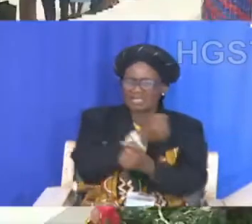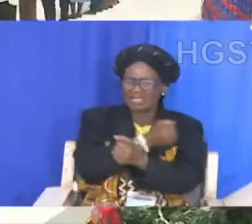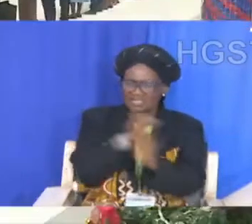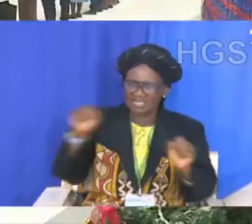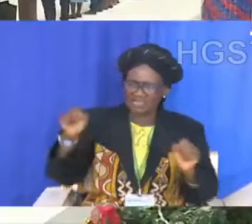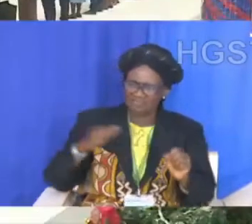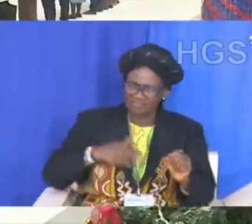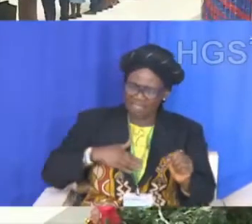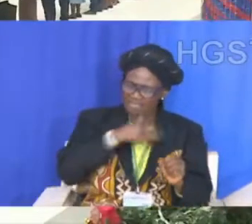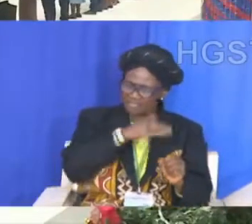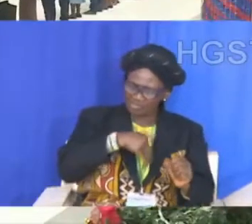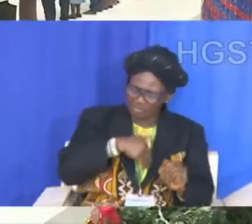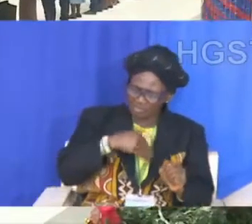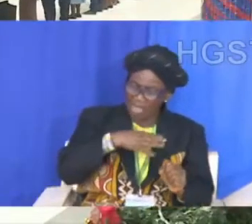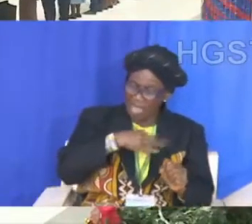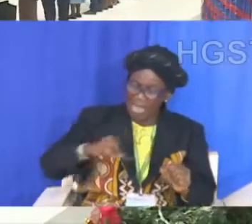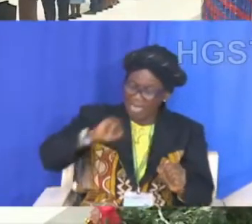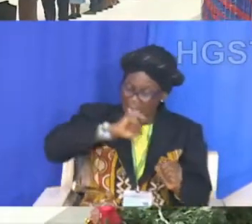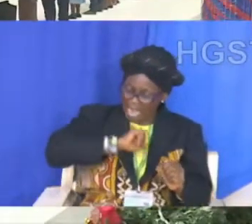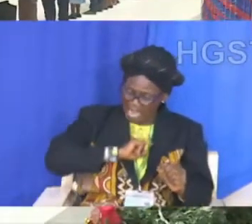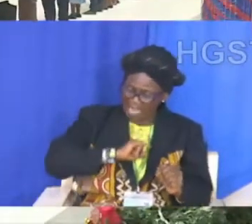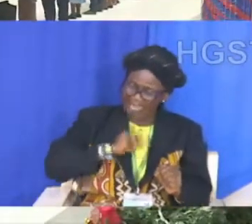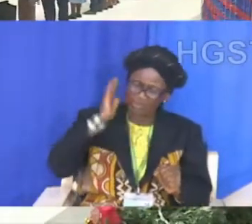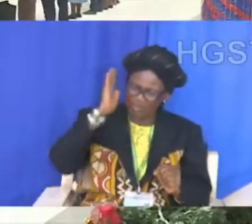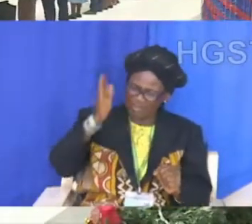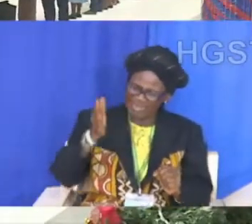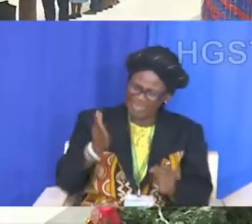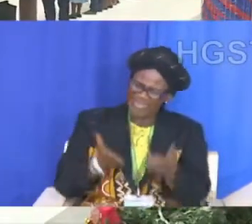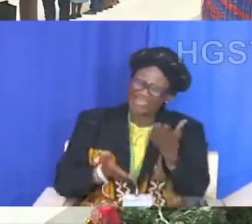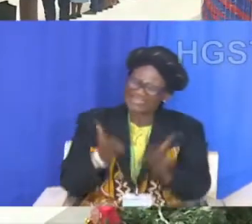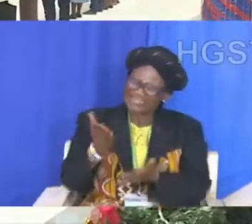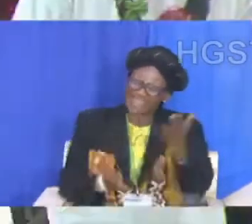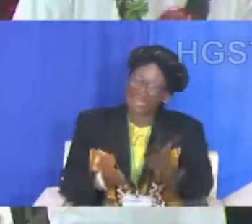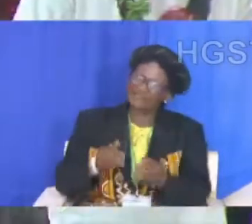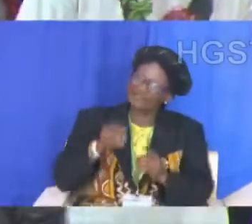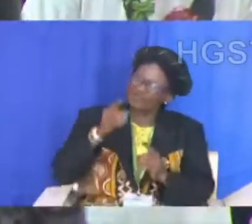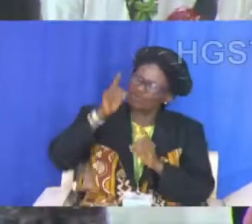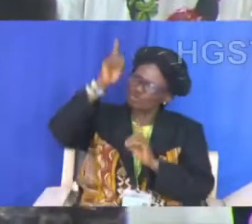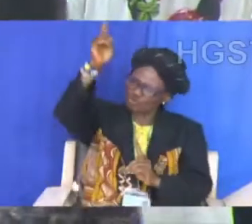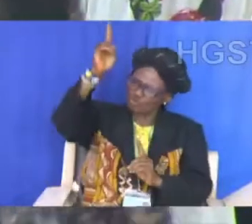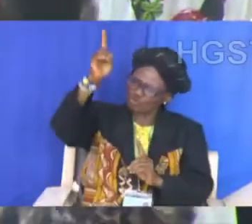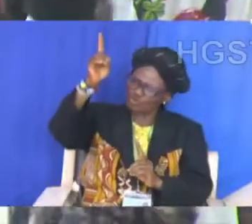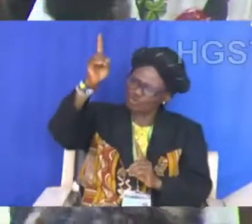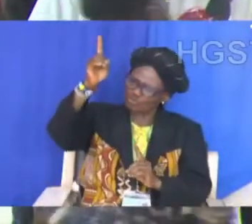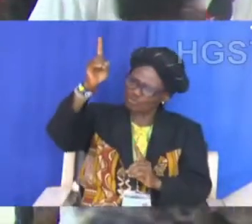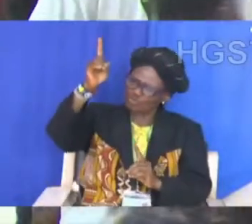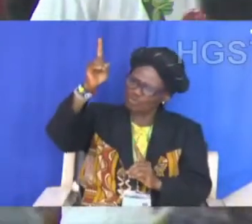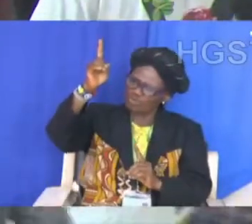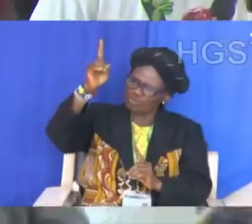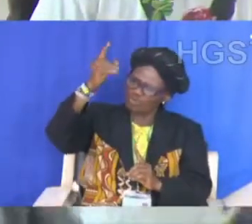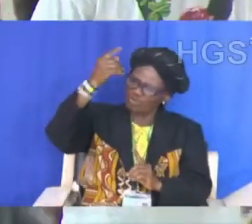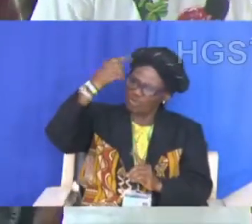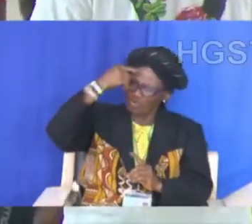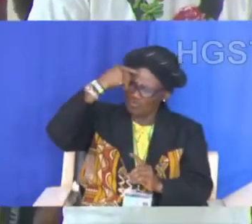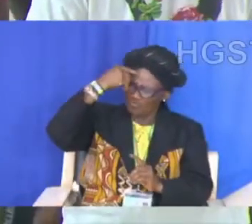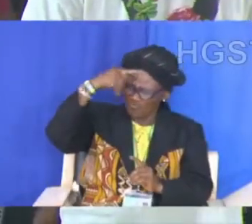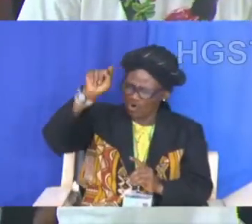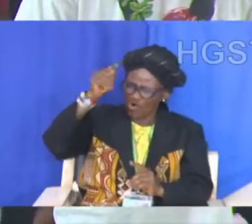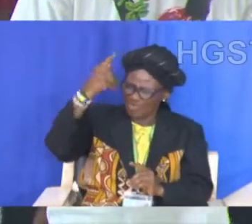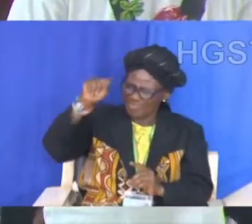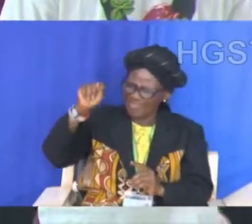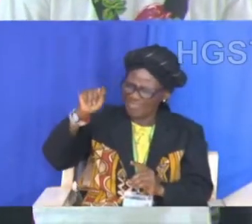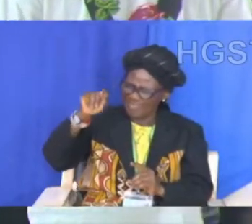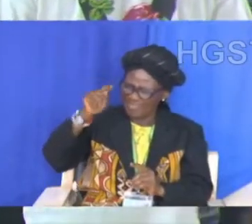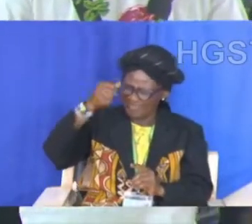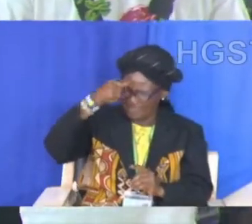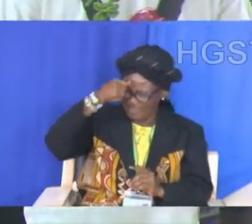And the rest of us, please, let's stretch our hands towards these people and pray for them. Pray that the one who saved your soul will